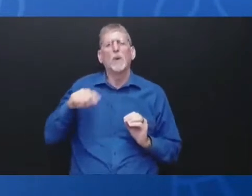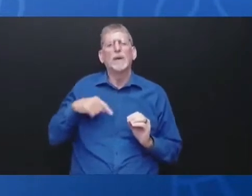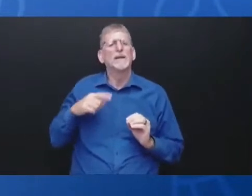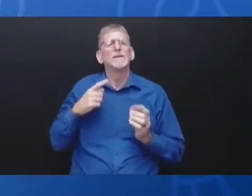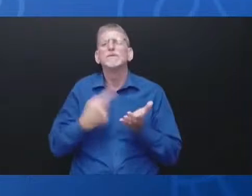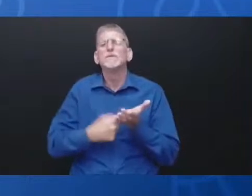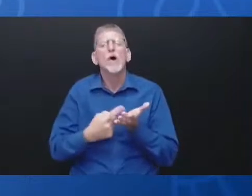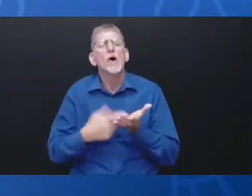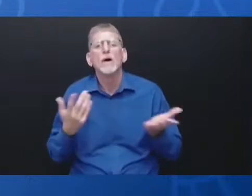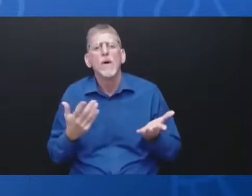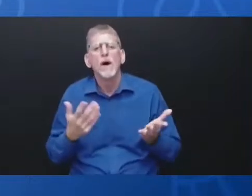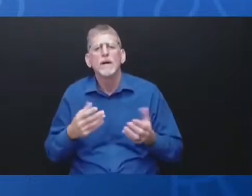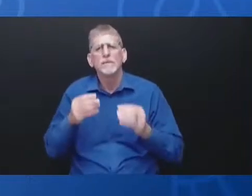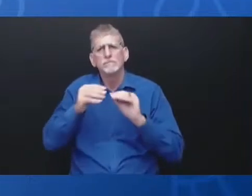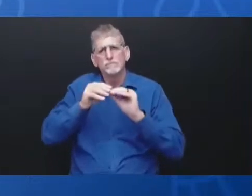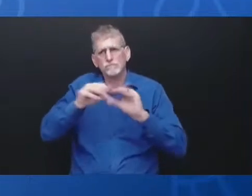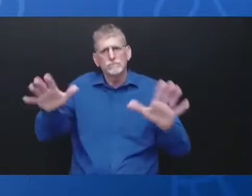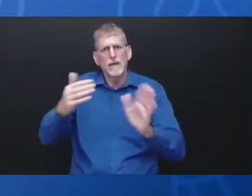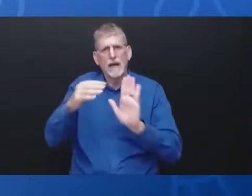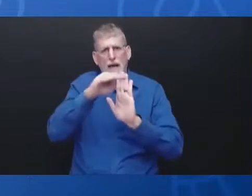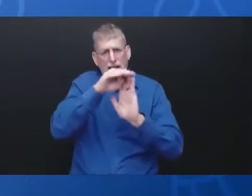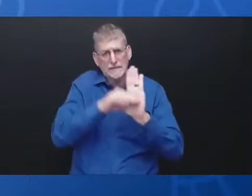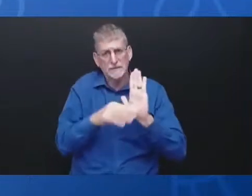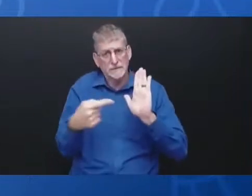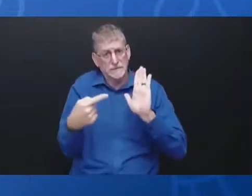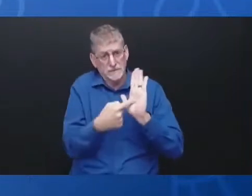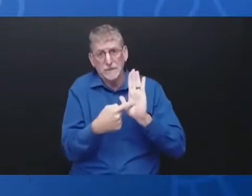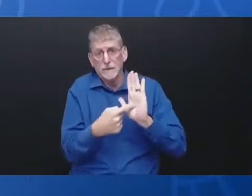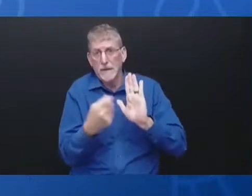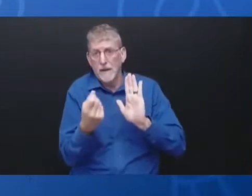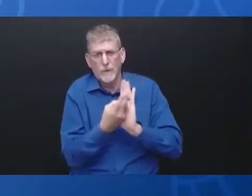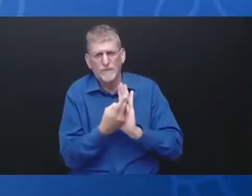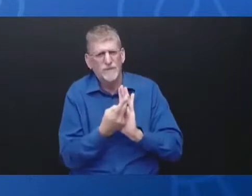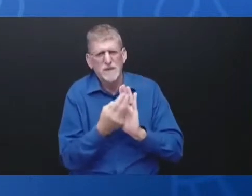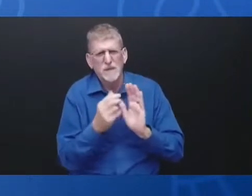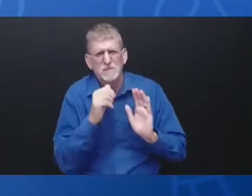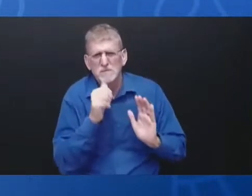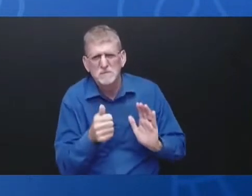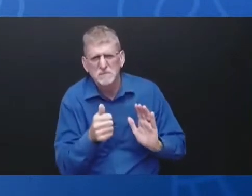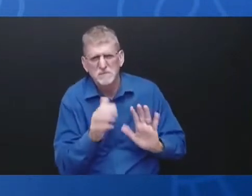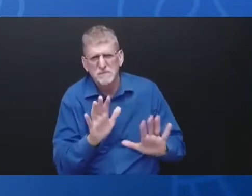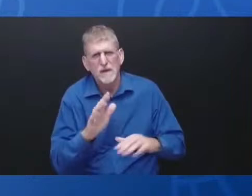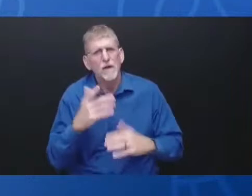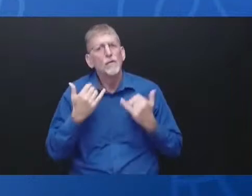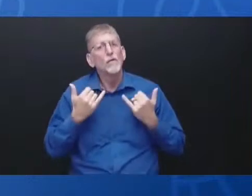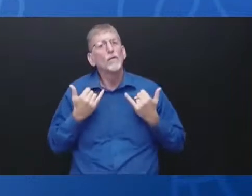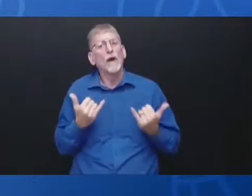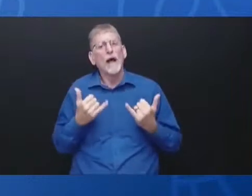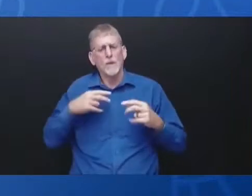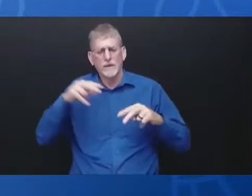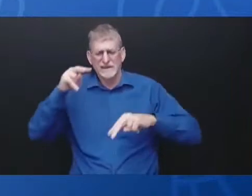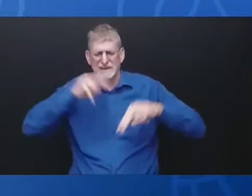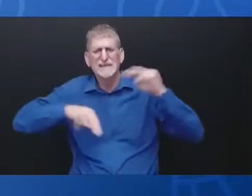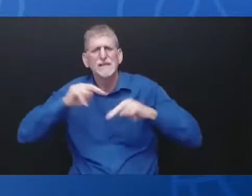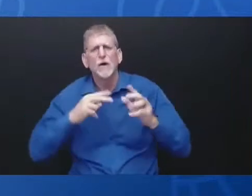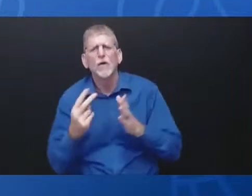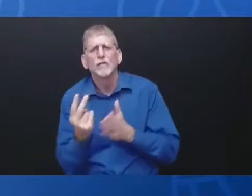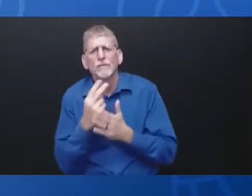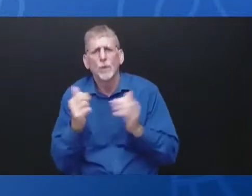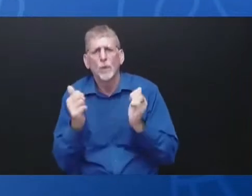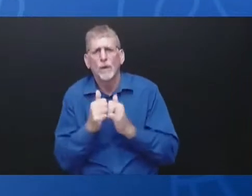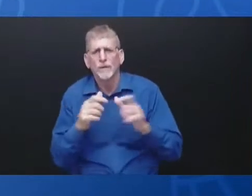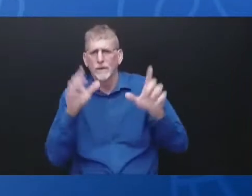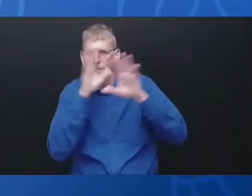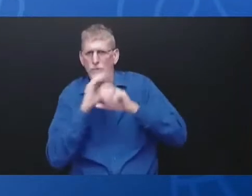that is being acted on. There is a review, as we know through the President's executive order, for us to look